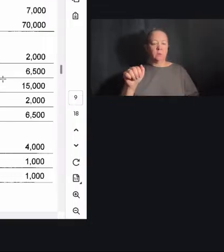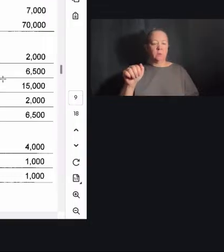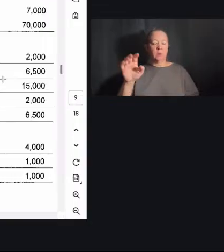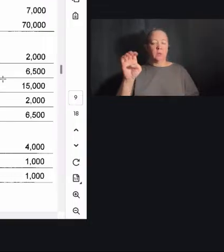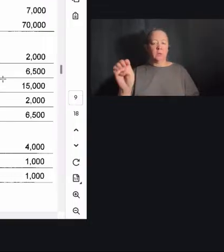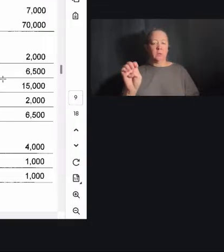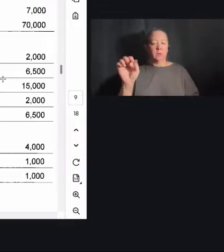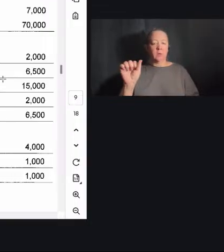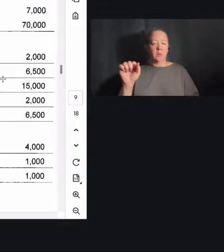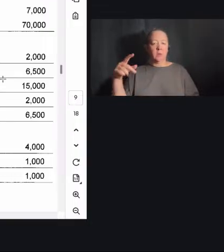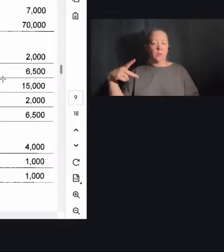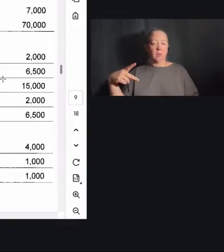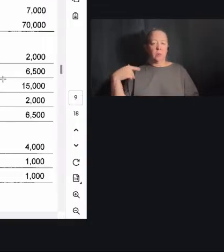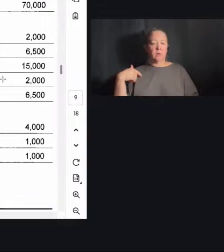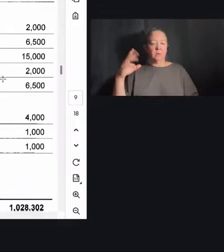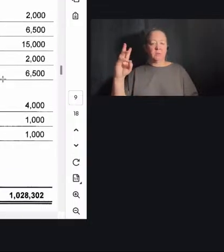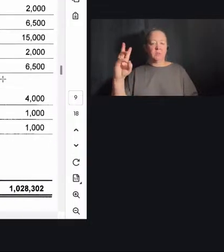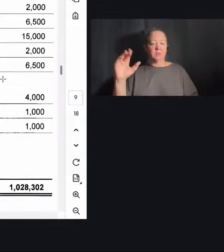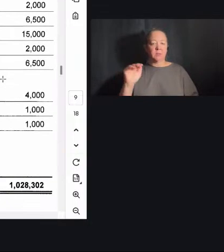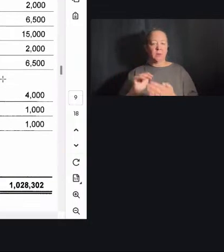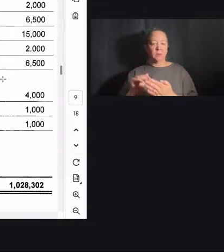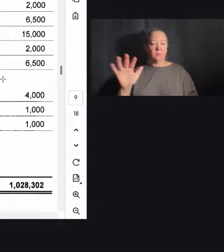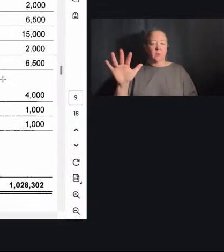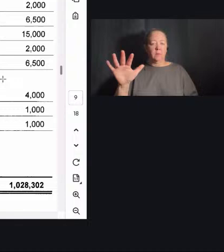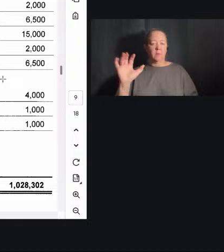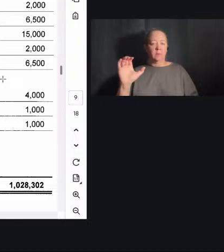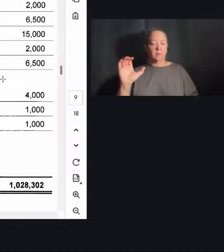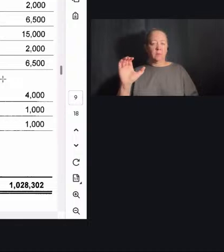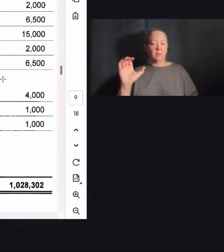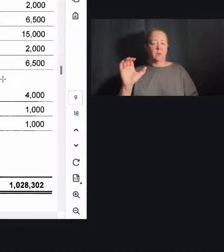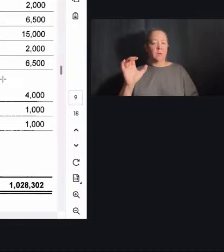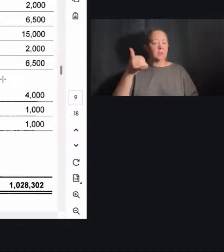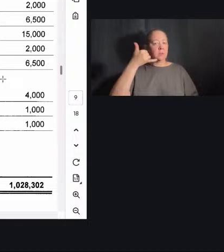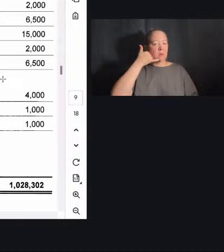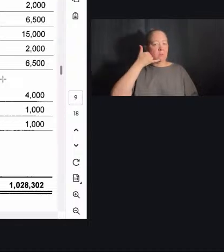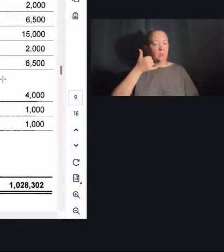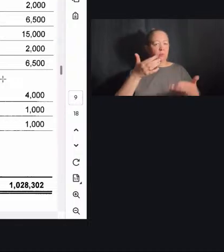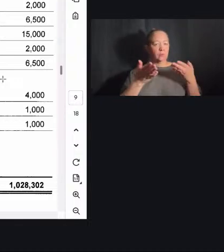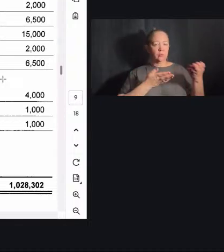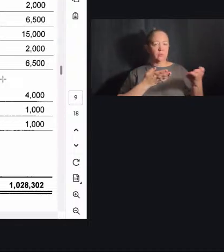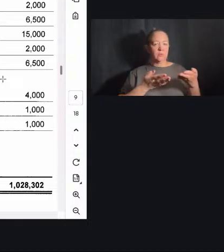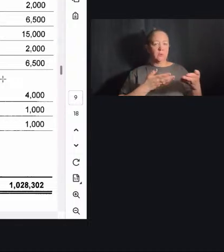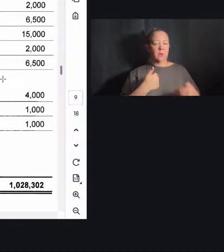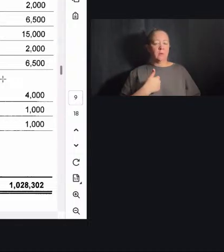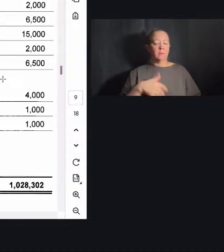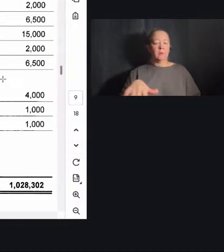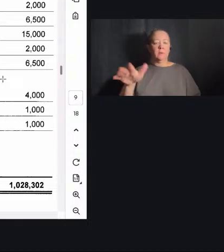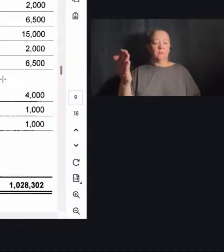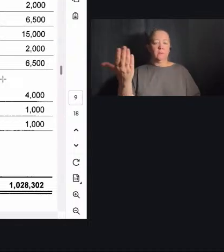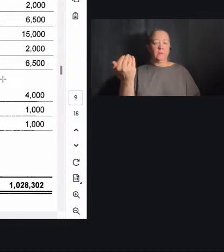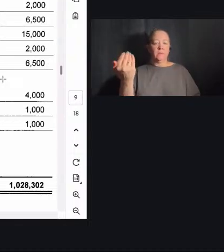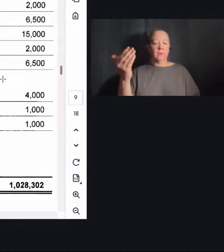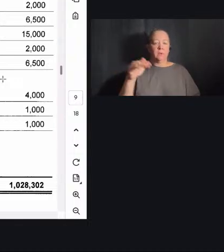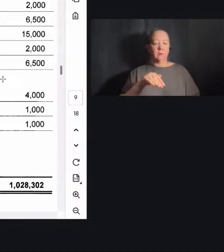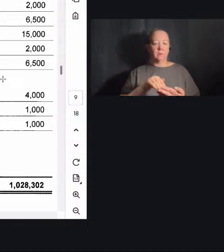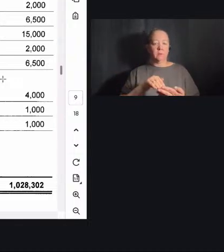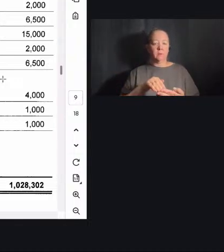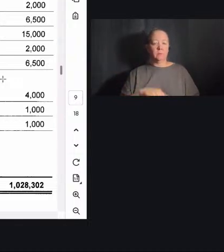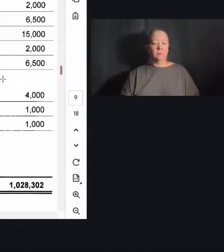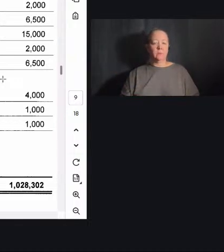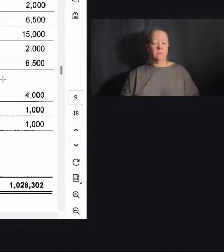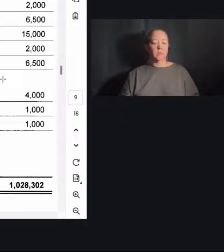at 6,500. Telephone services, we have at 15,000.